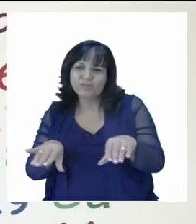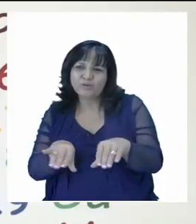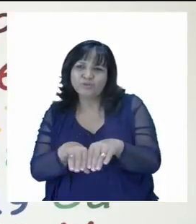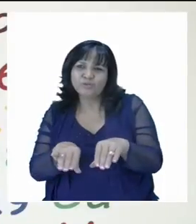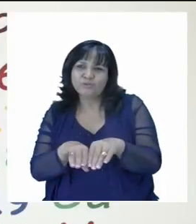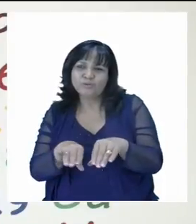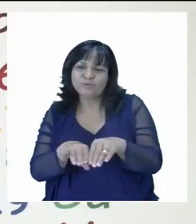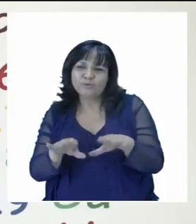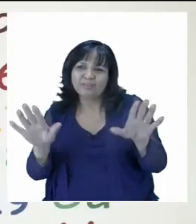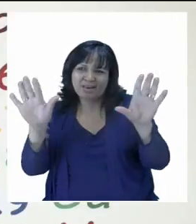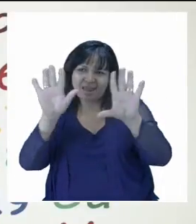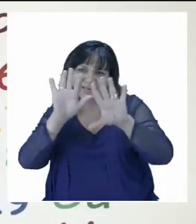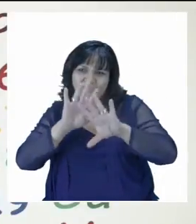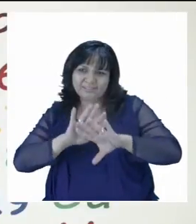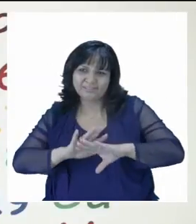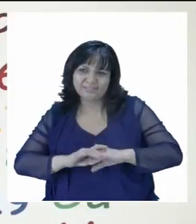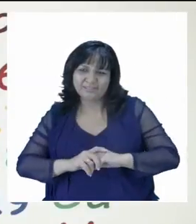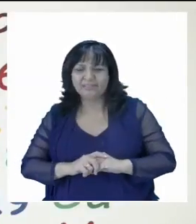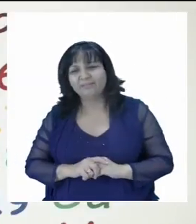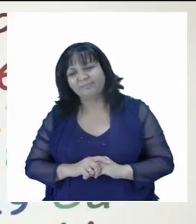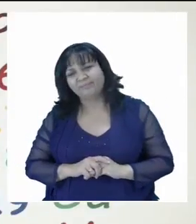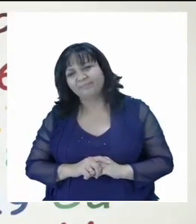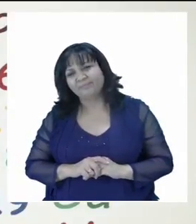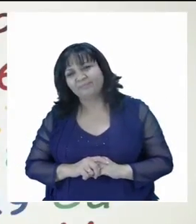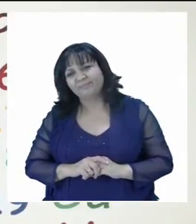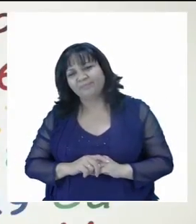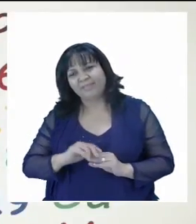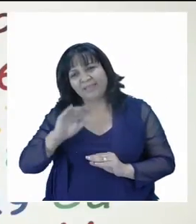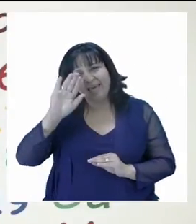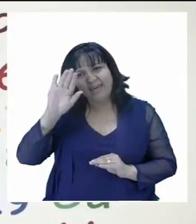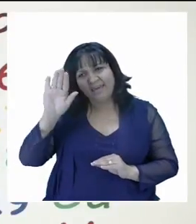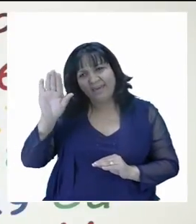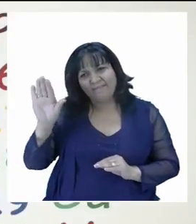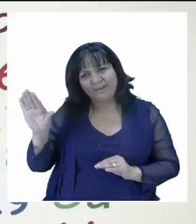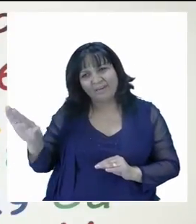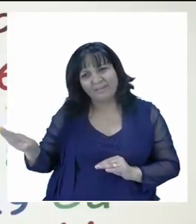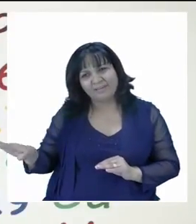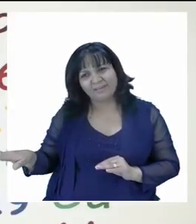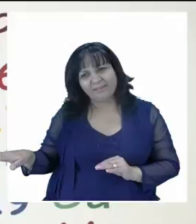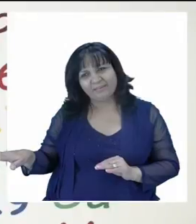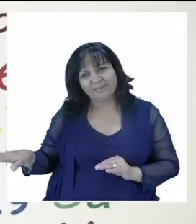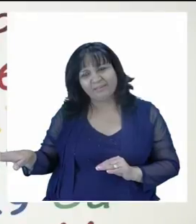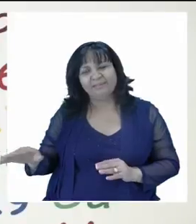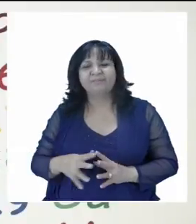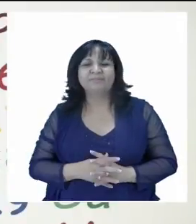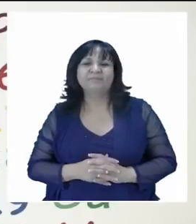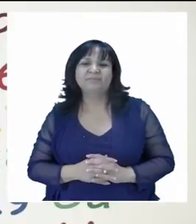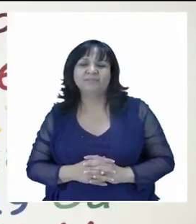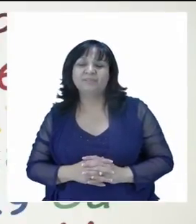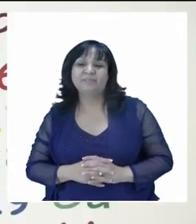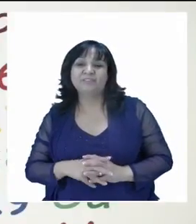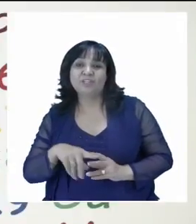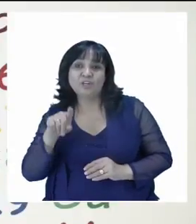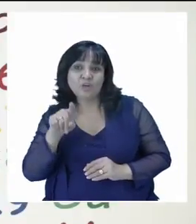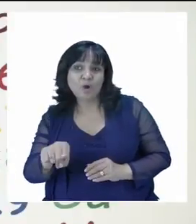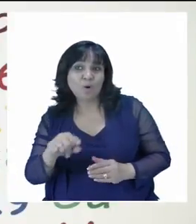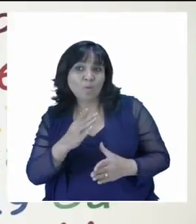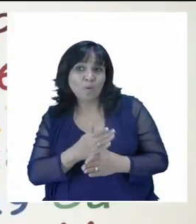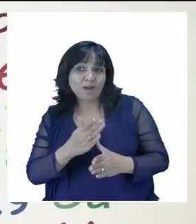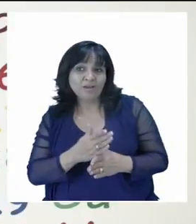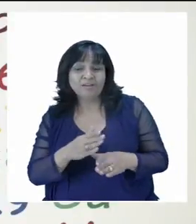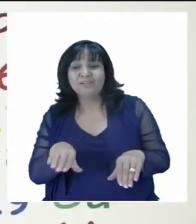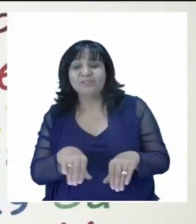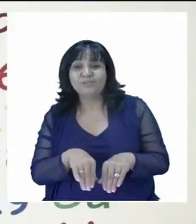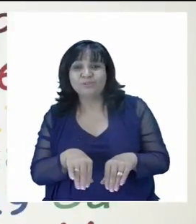the night in the evening. That is going to be your special job to do. I know that